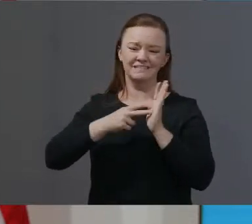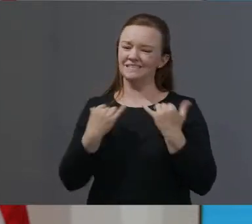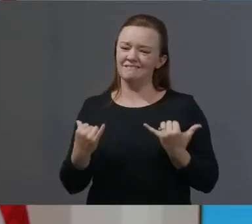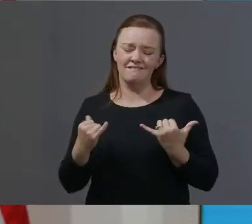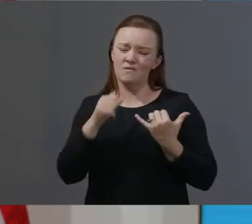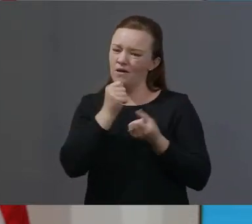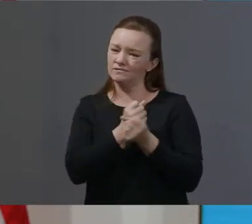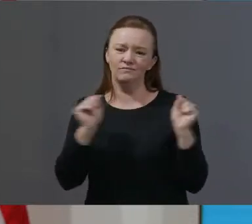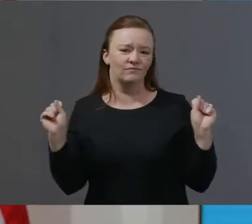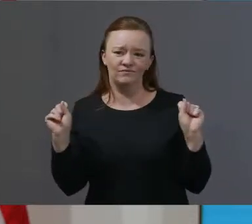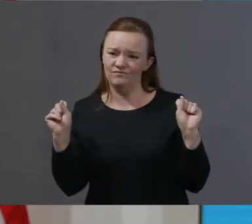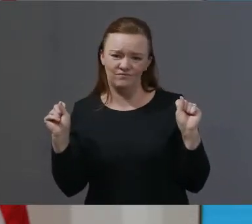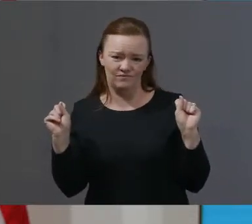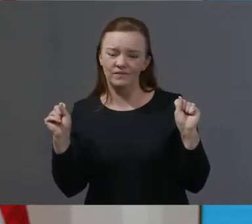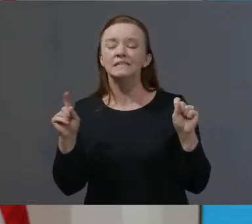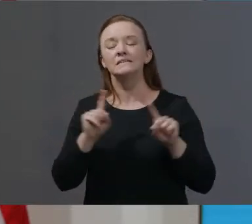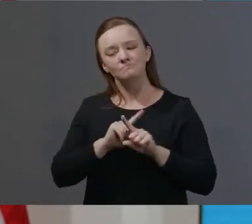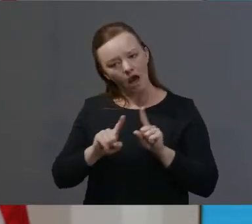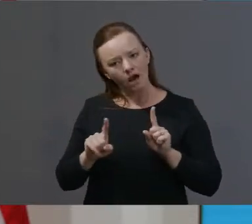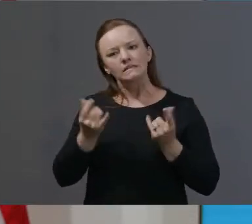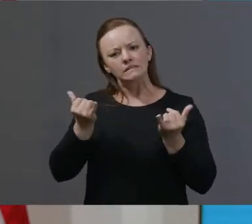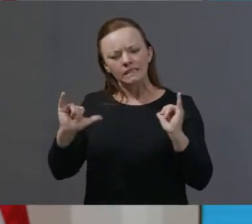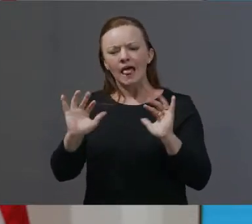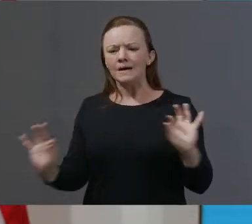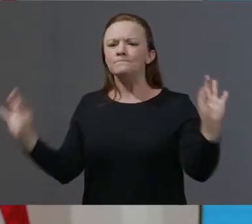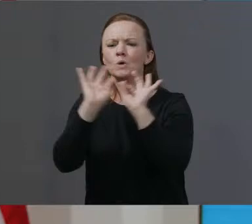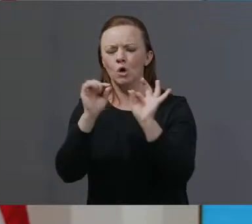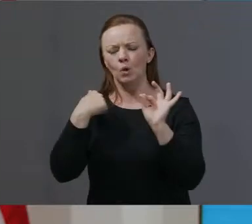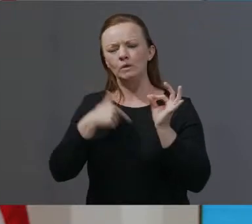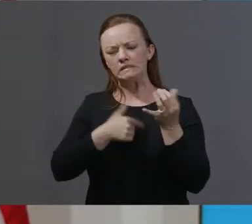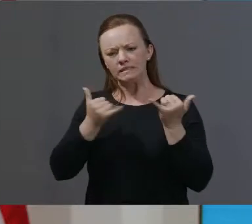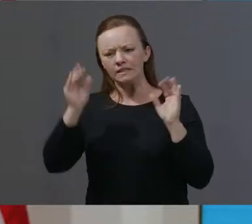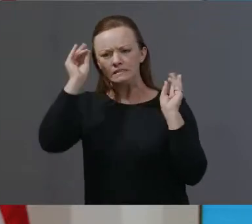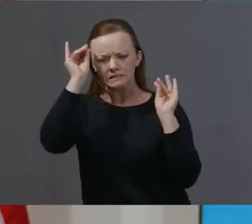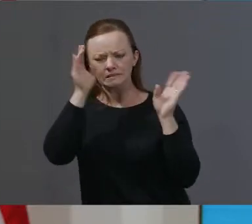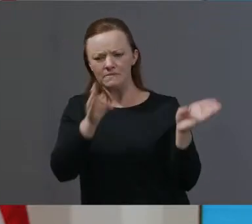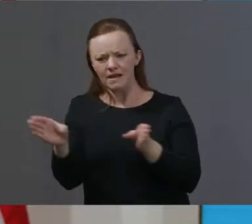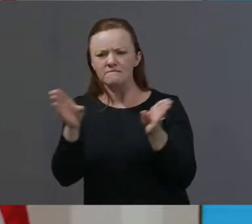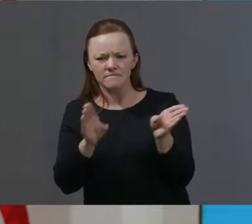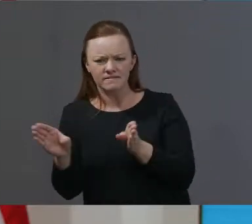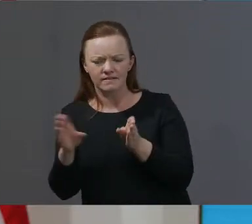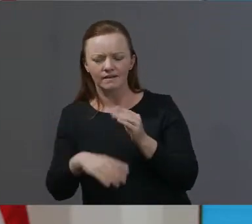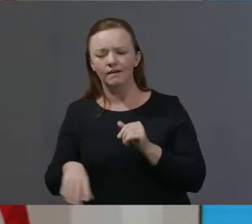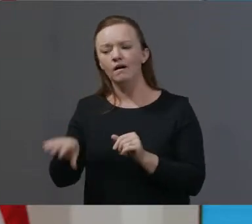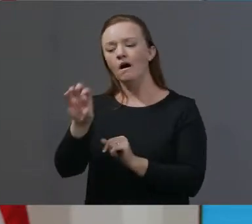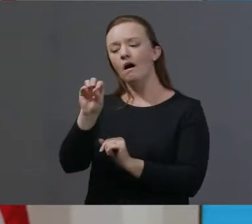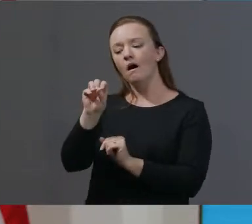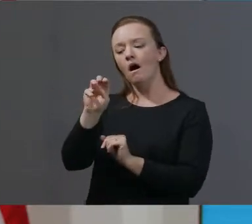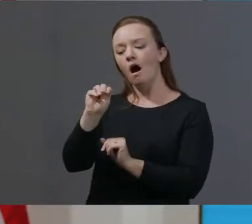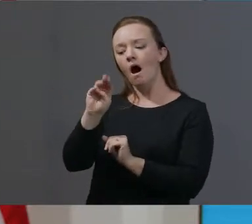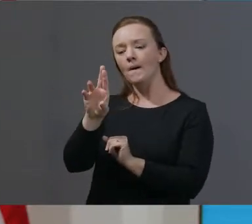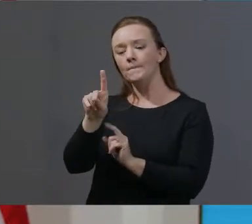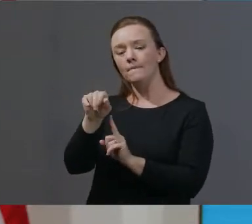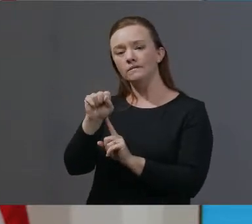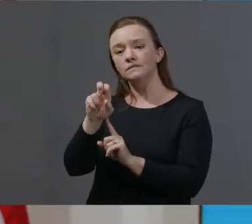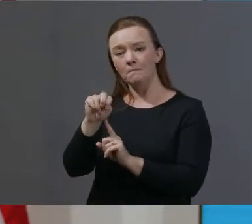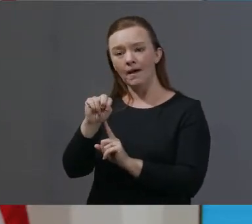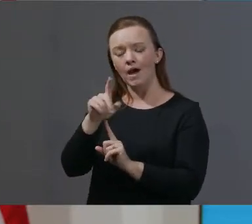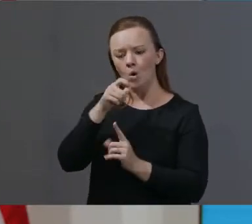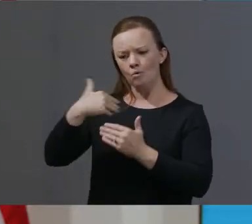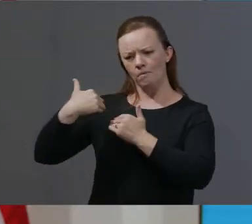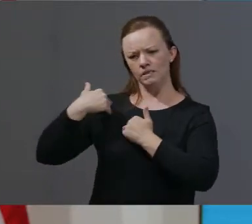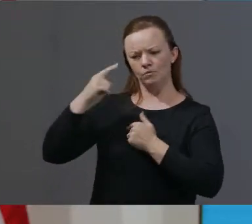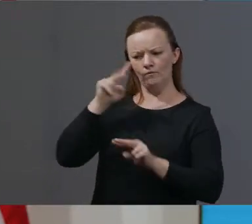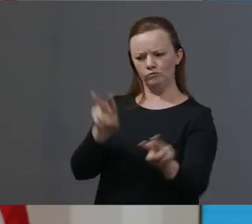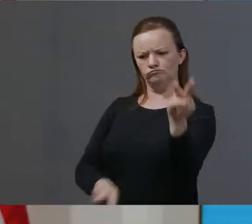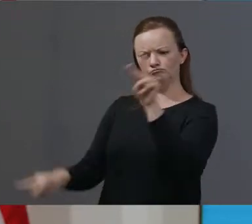is one of the most important things for us. And the ombudsman should be able to go visit. My team has